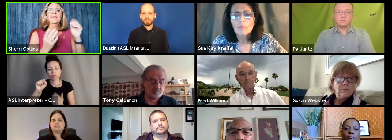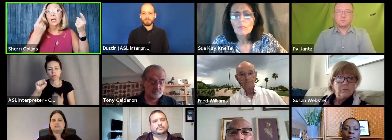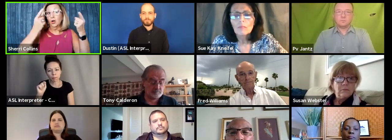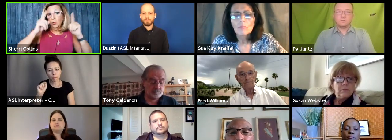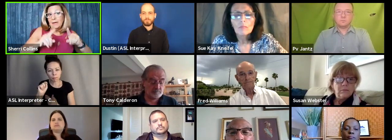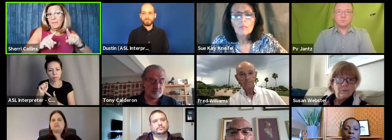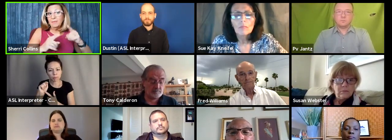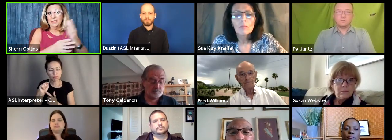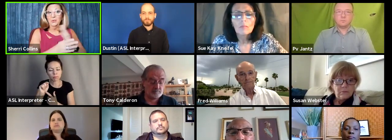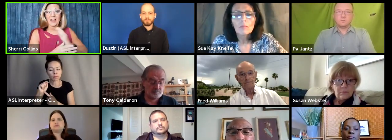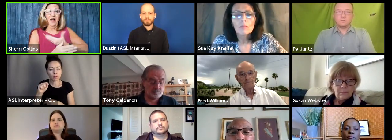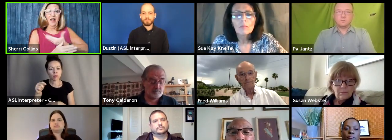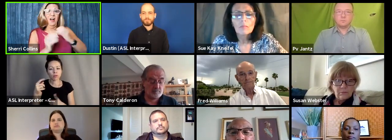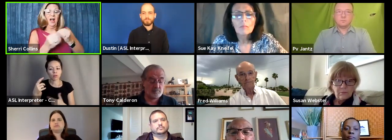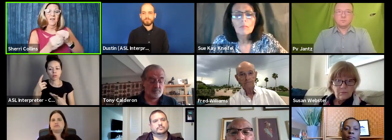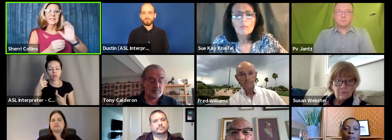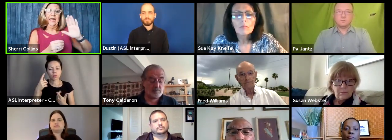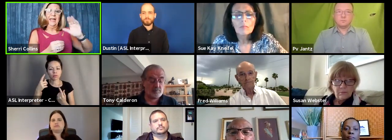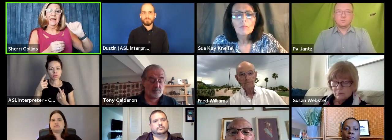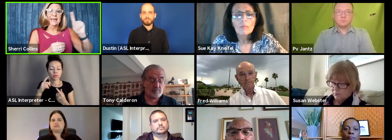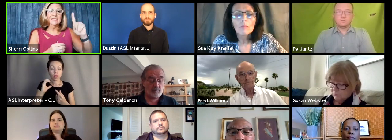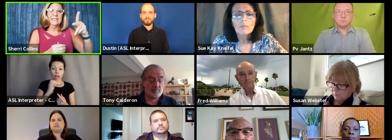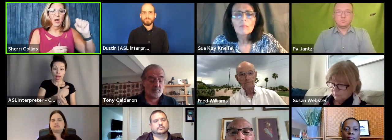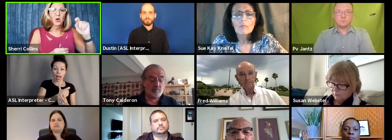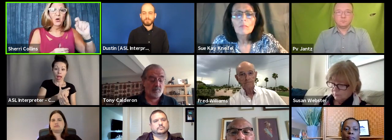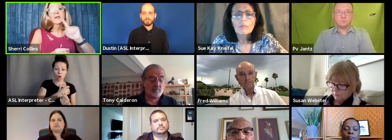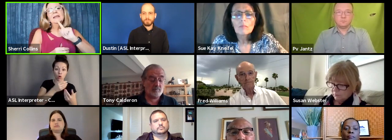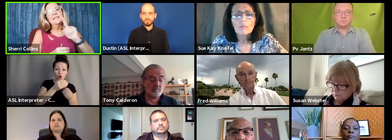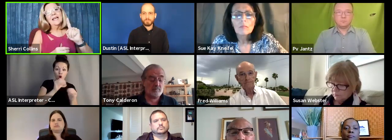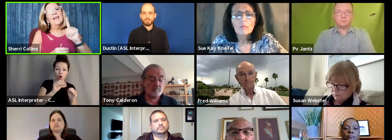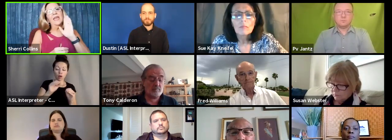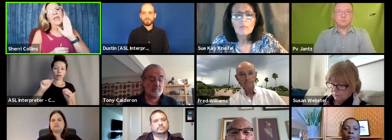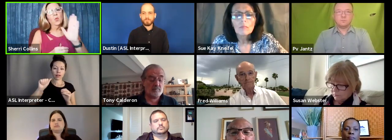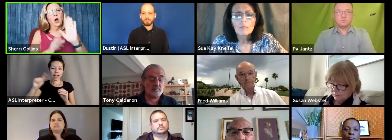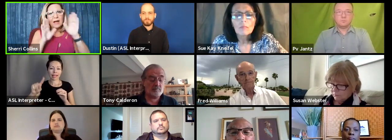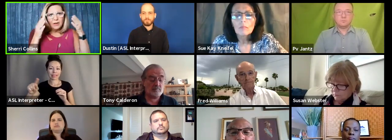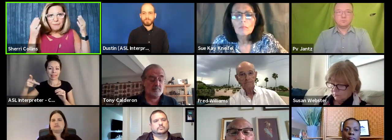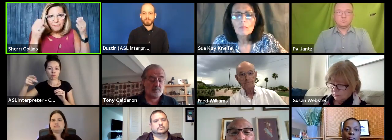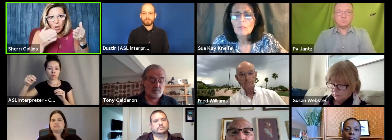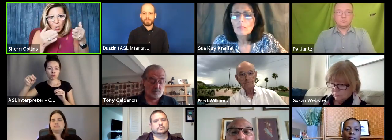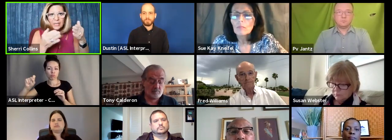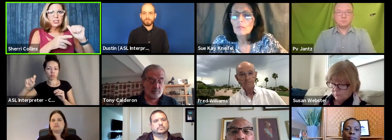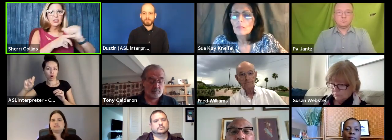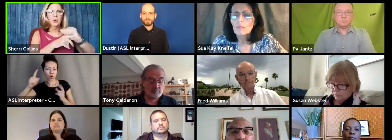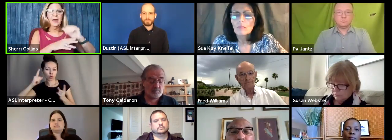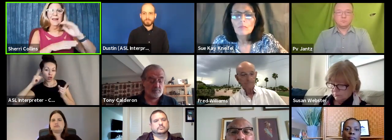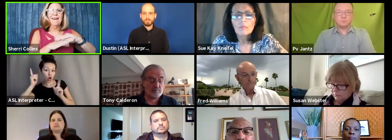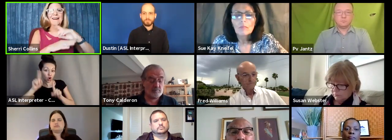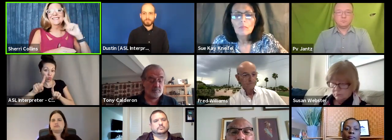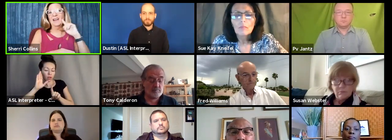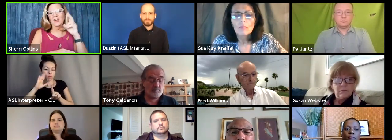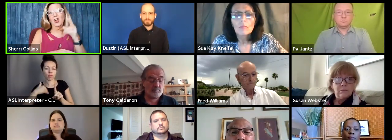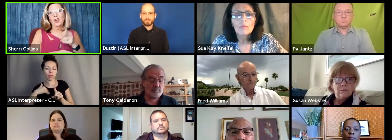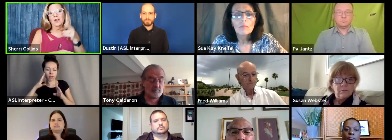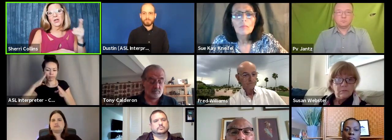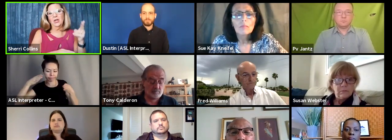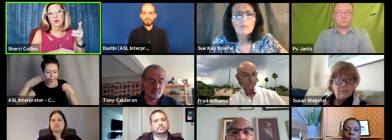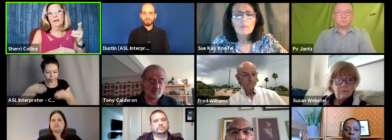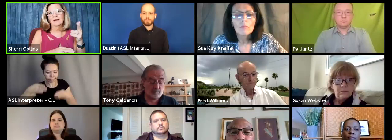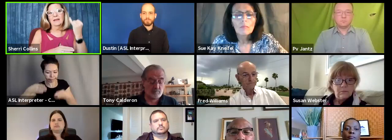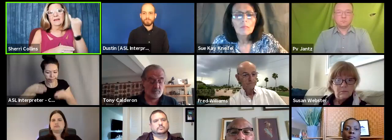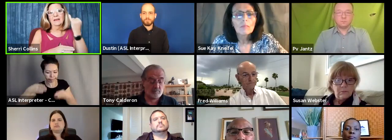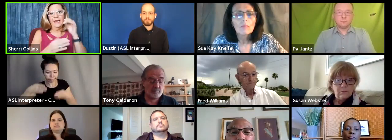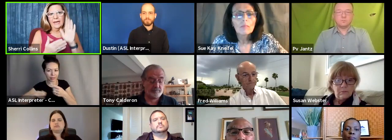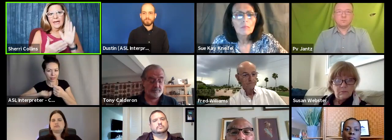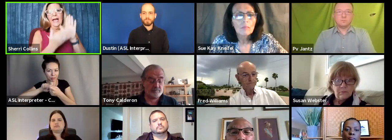And agreement between our office and AC Post is that they will have a focused training on deaf and hard of